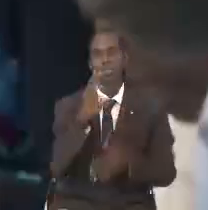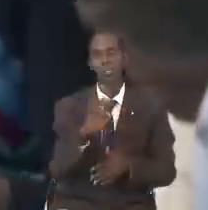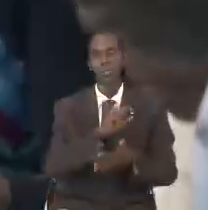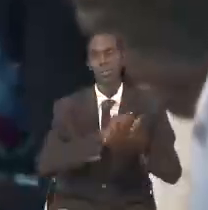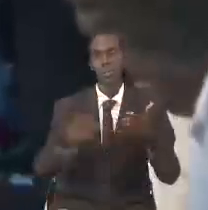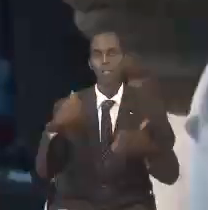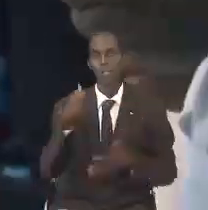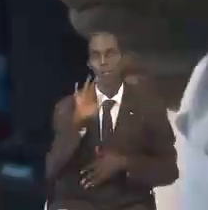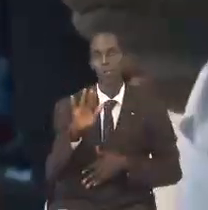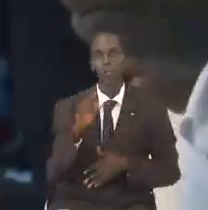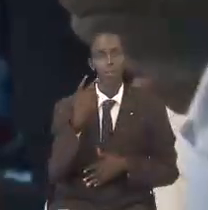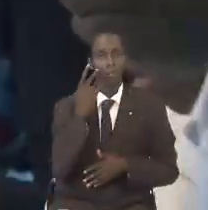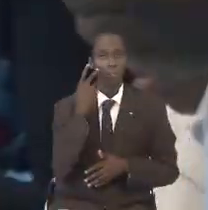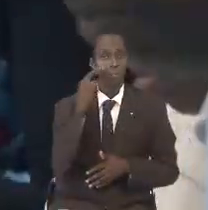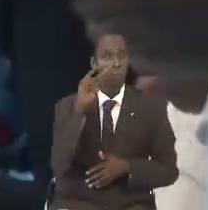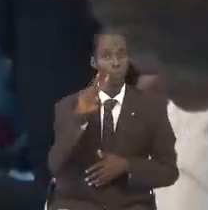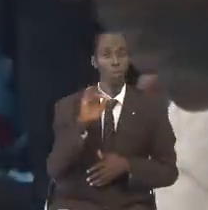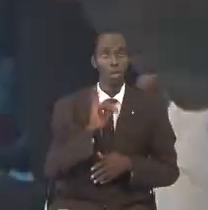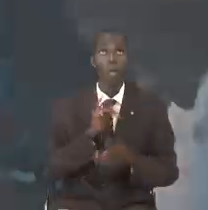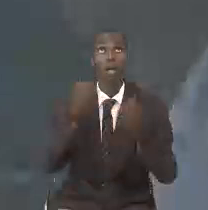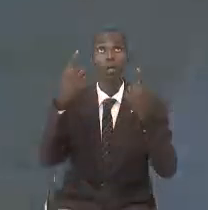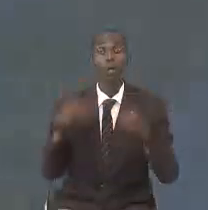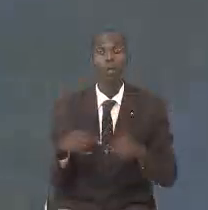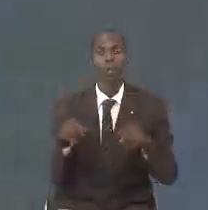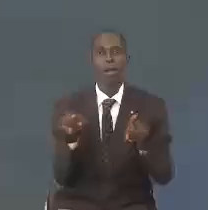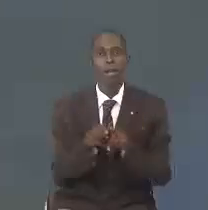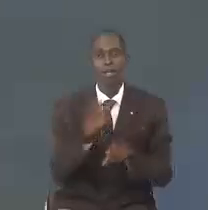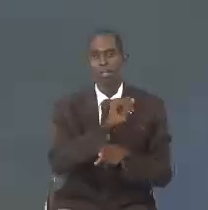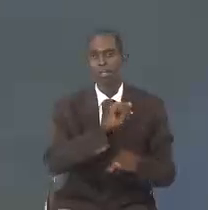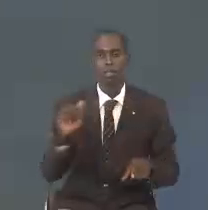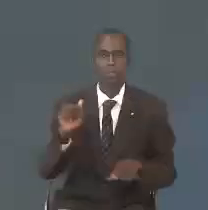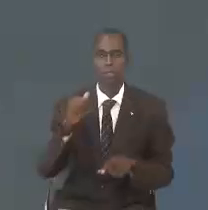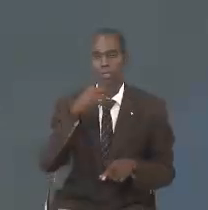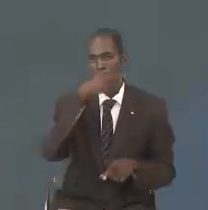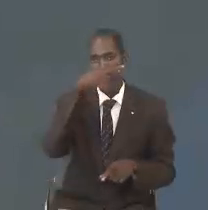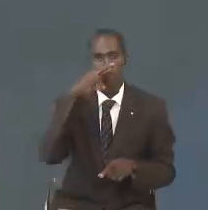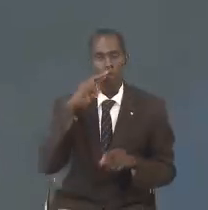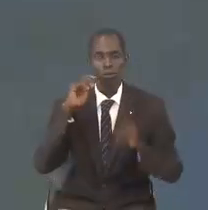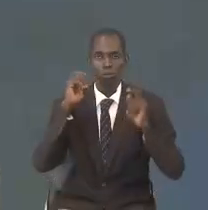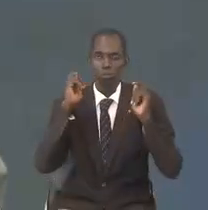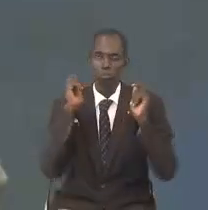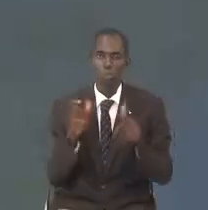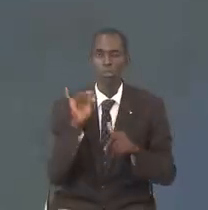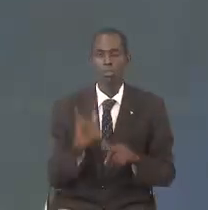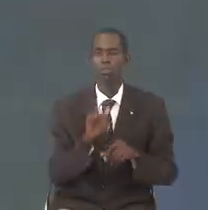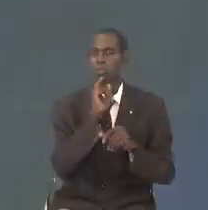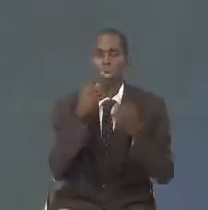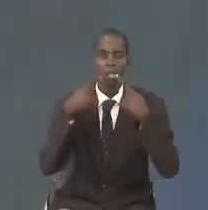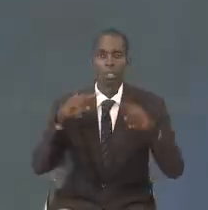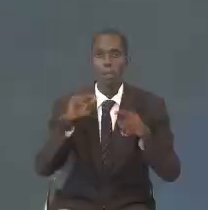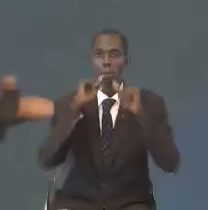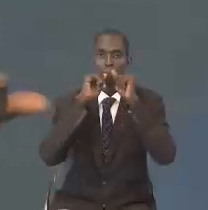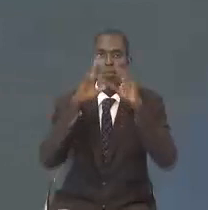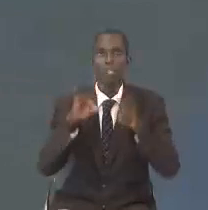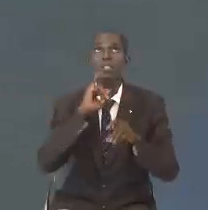Behold, I come as a thief, suddenly unannounced. Blessed is he